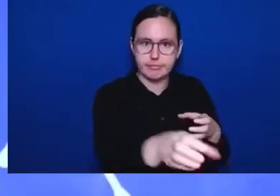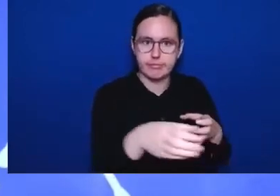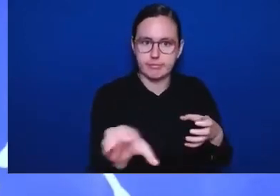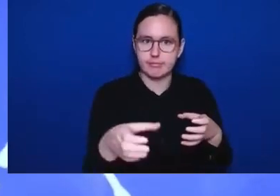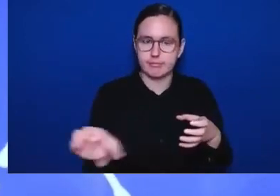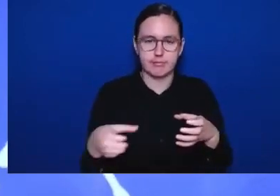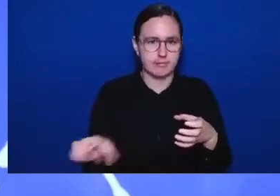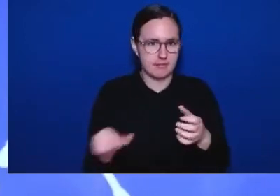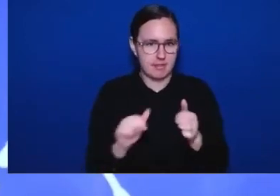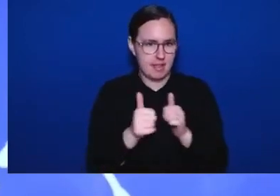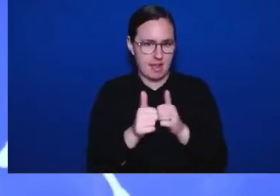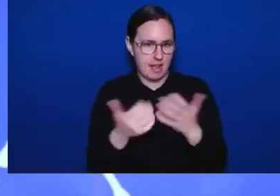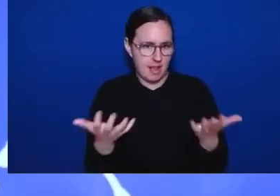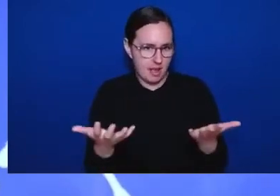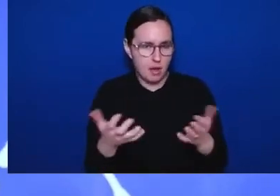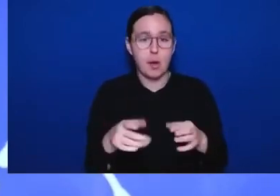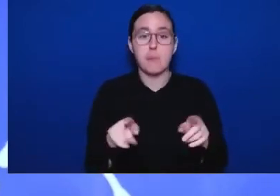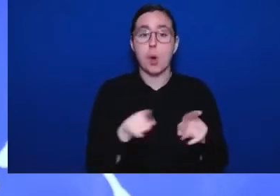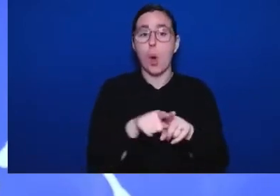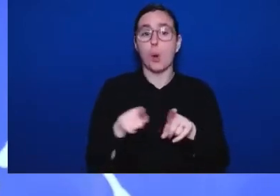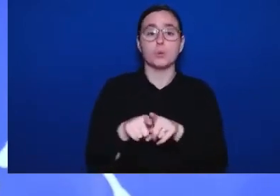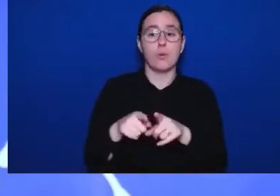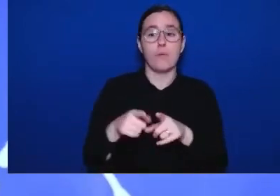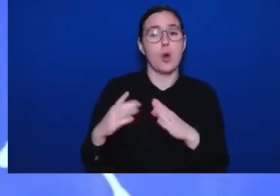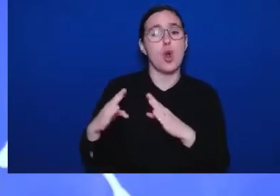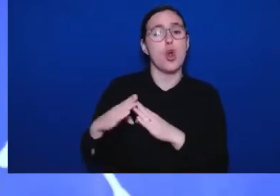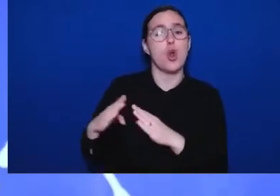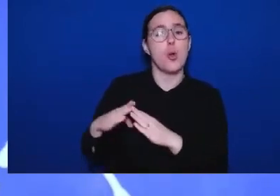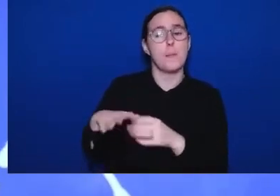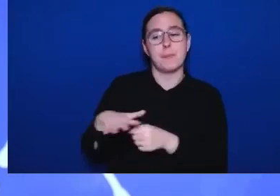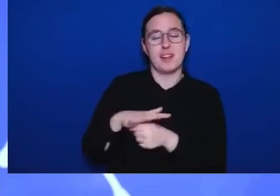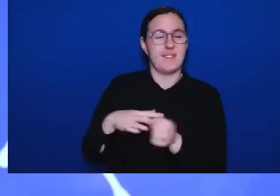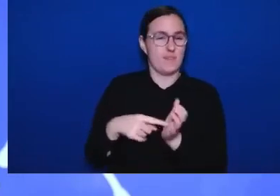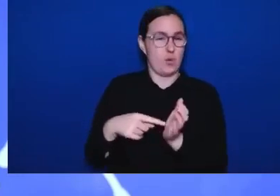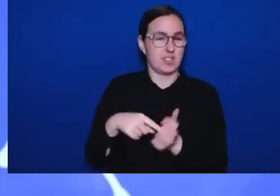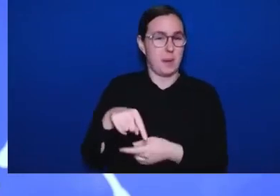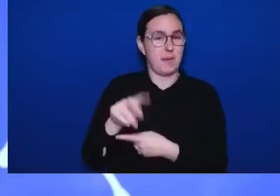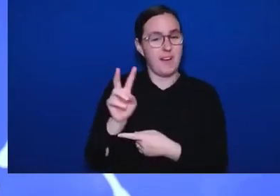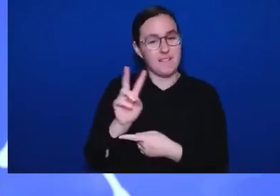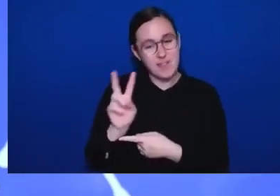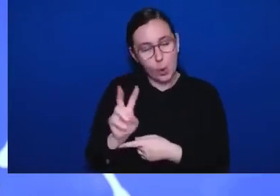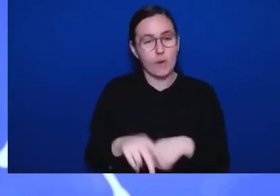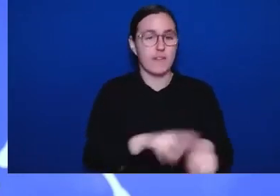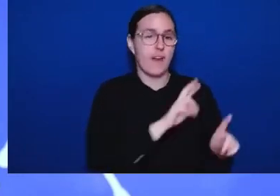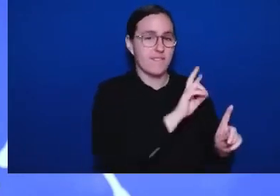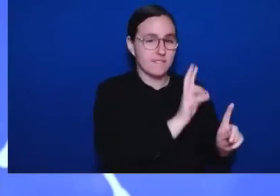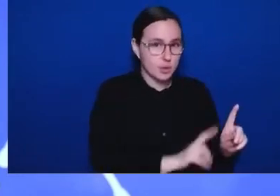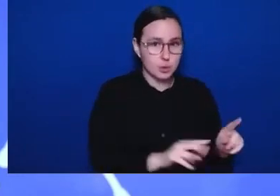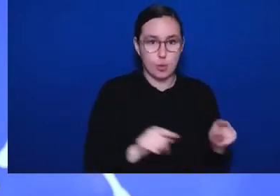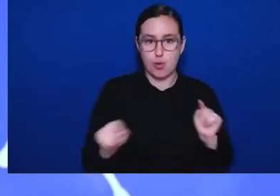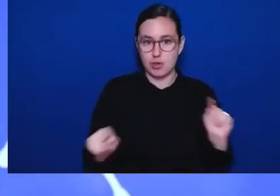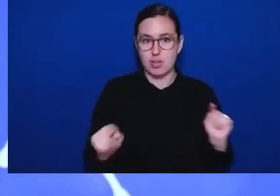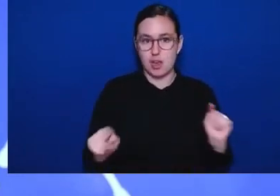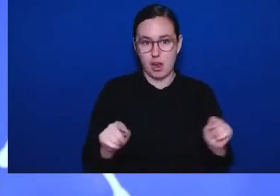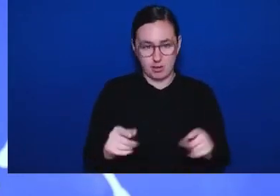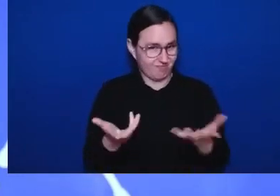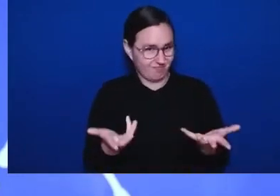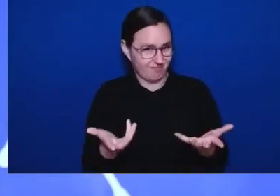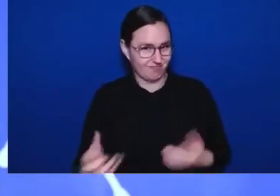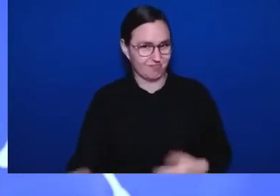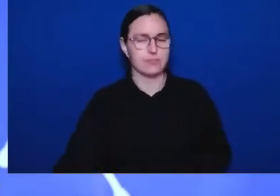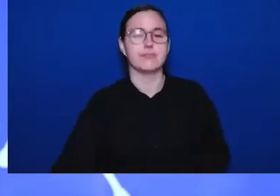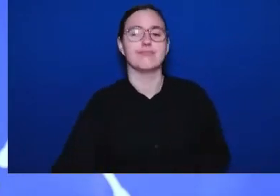Yeah, so I went through this a little bit in the previous answer. The Practice Ready Assessment Program, which is one